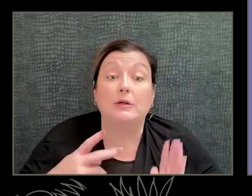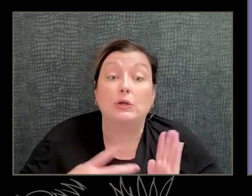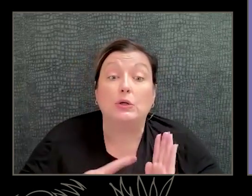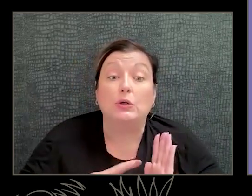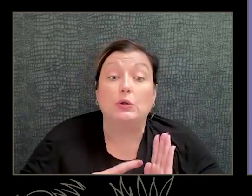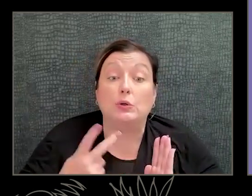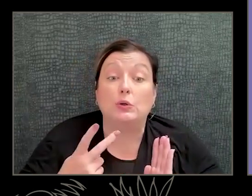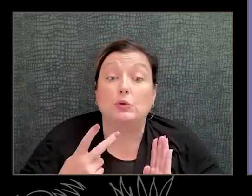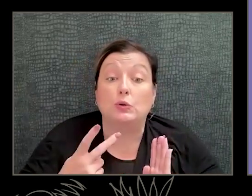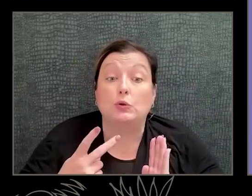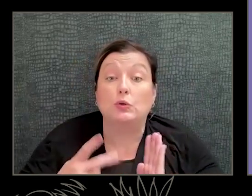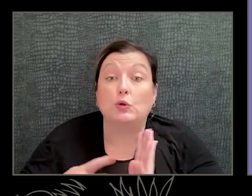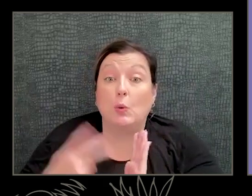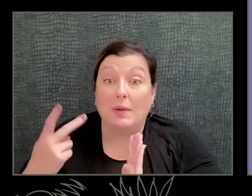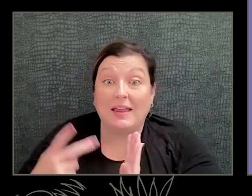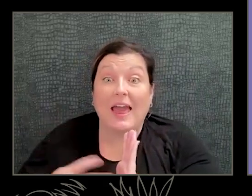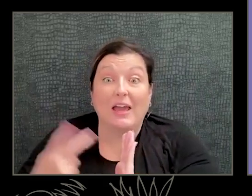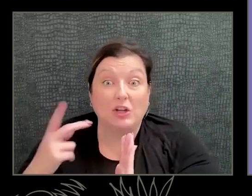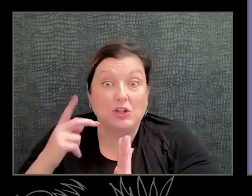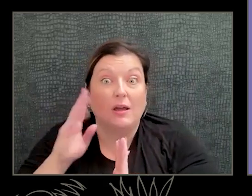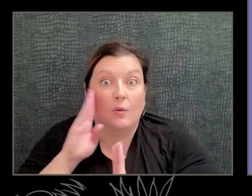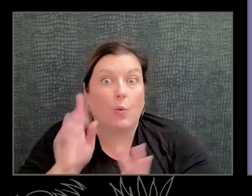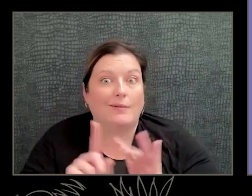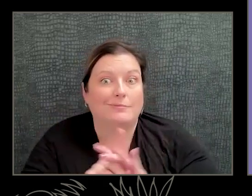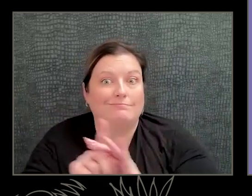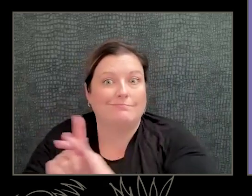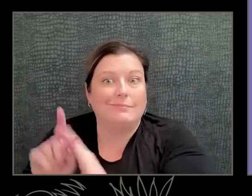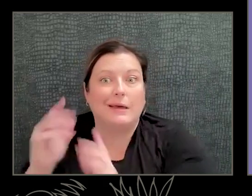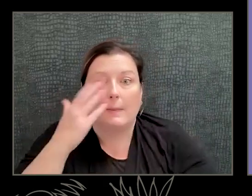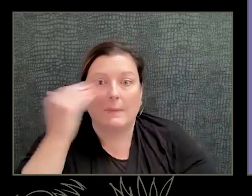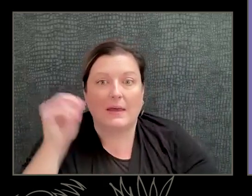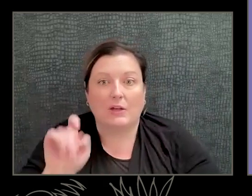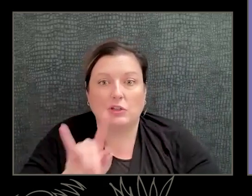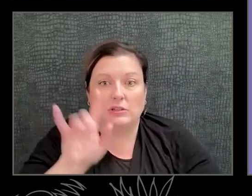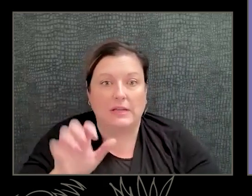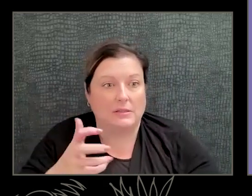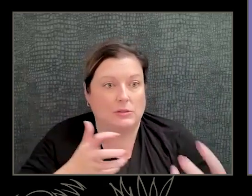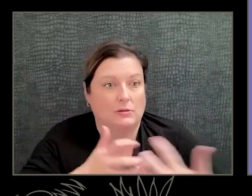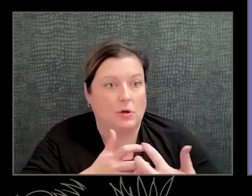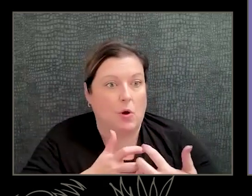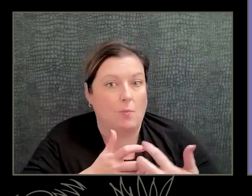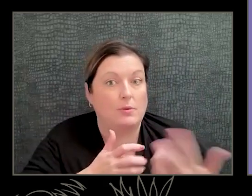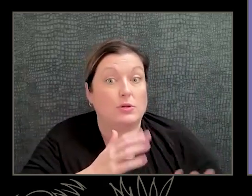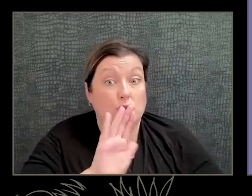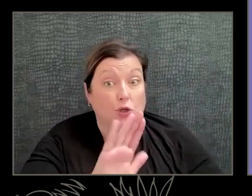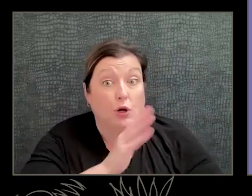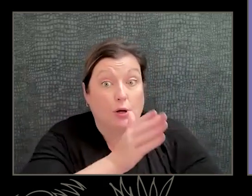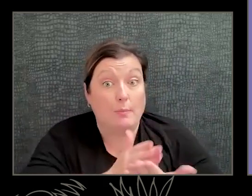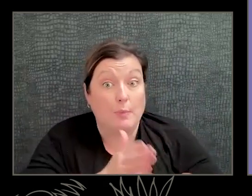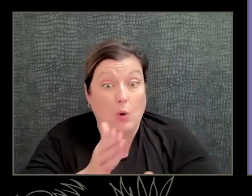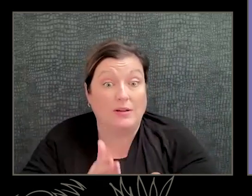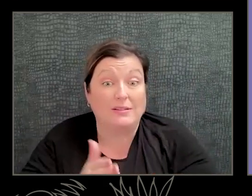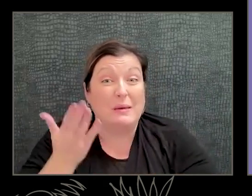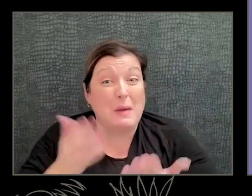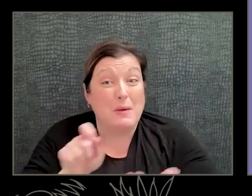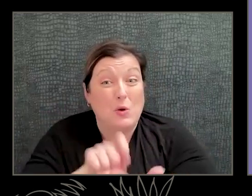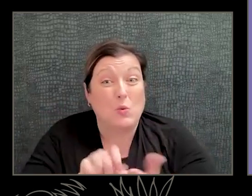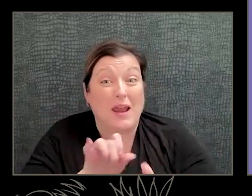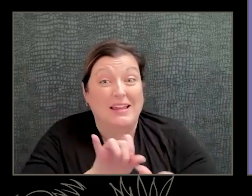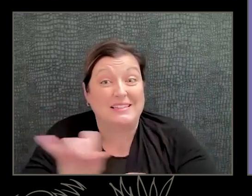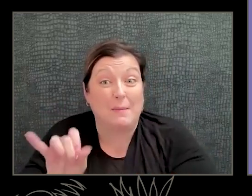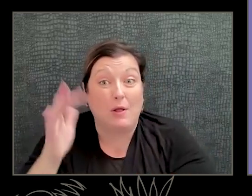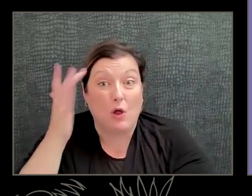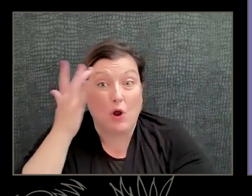the potential of creeping in really quickly. Because your styles are scoped to your components, you'll find that maybe you're writing similar logic across